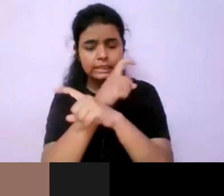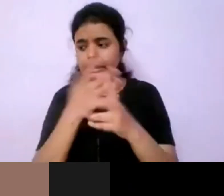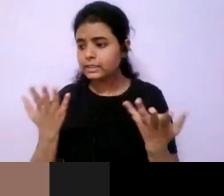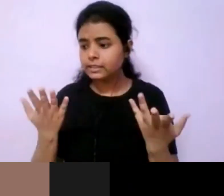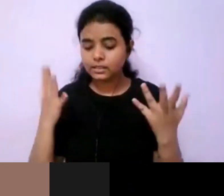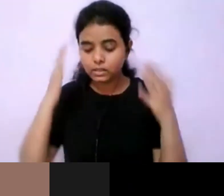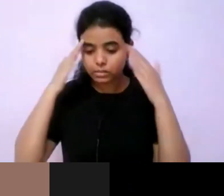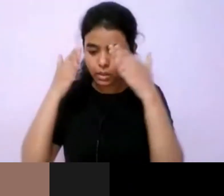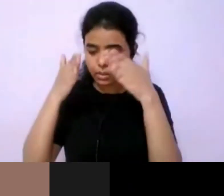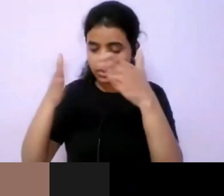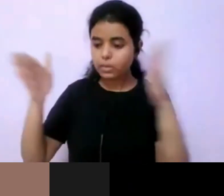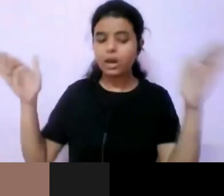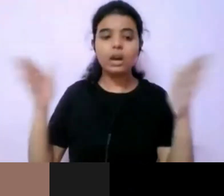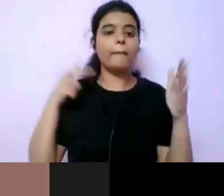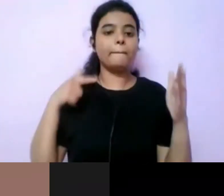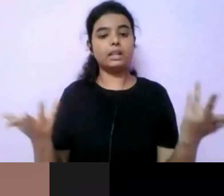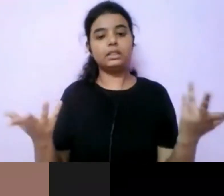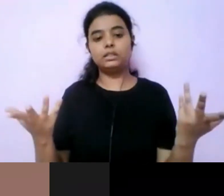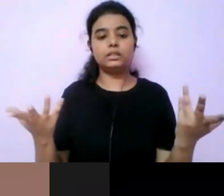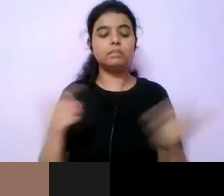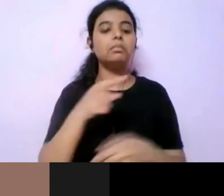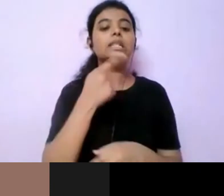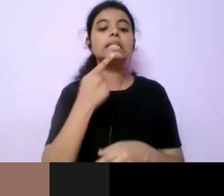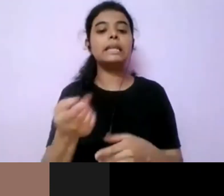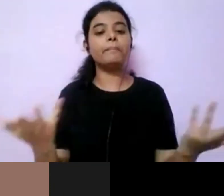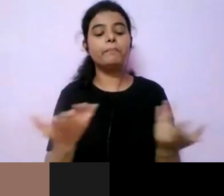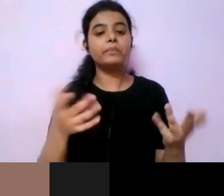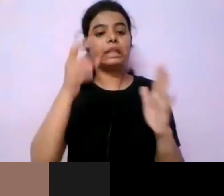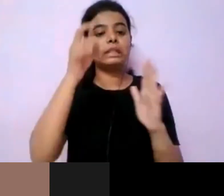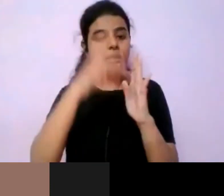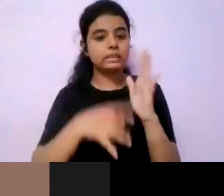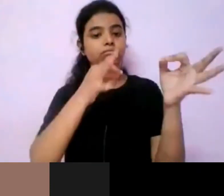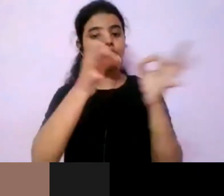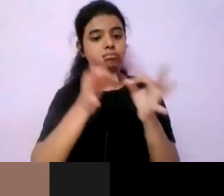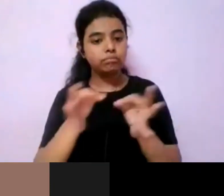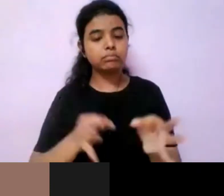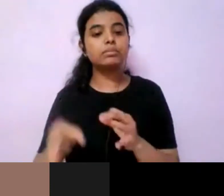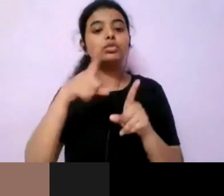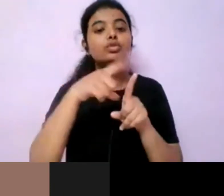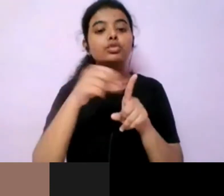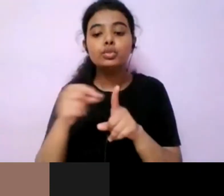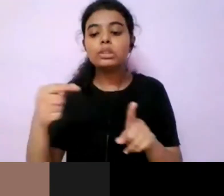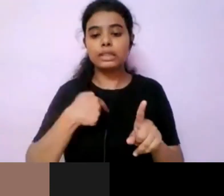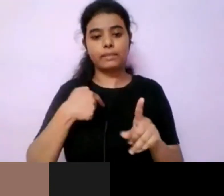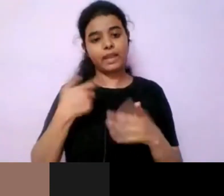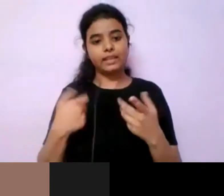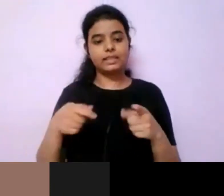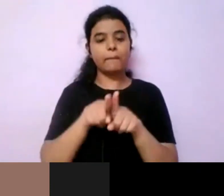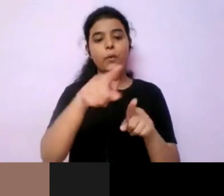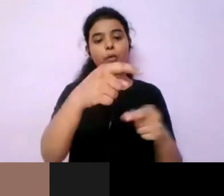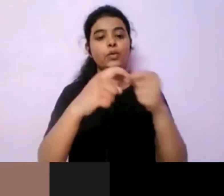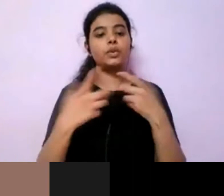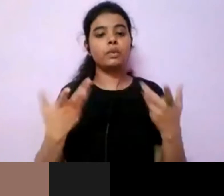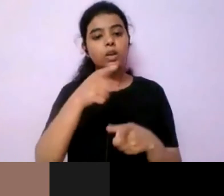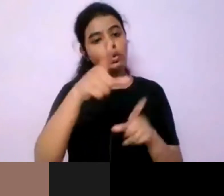too broadly. But like I said, you're about describing what you're doing, and then it's where does your approach fit within that